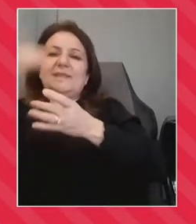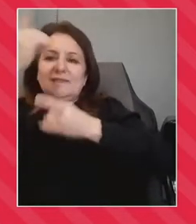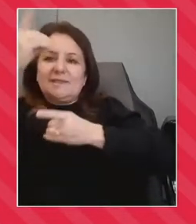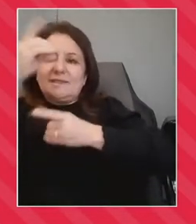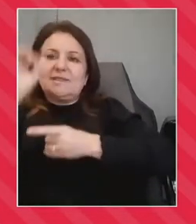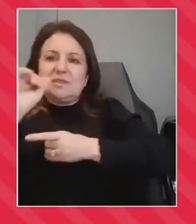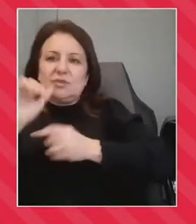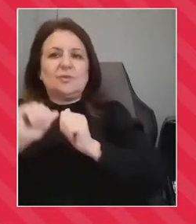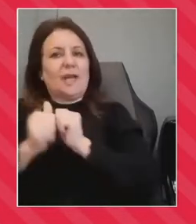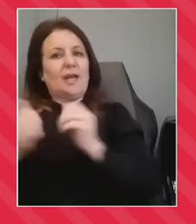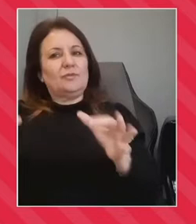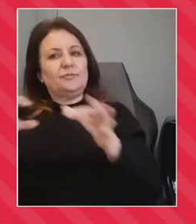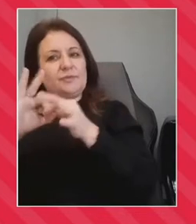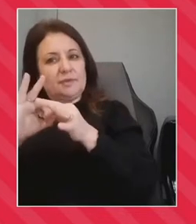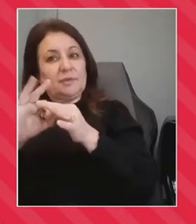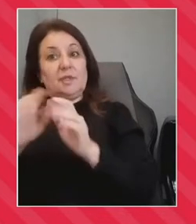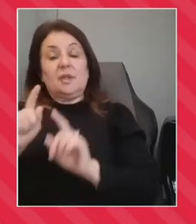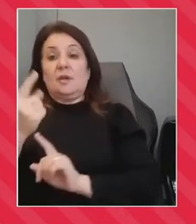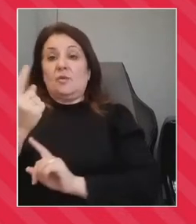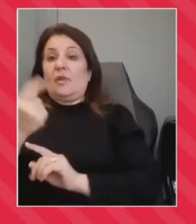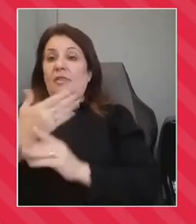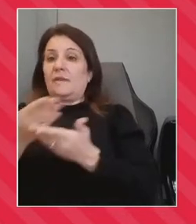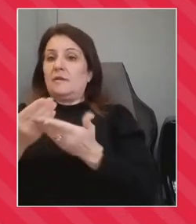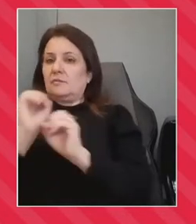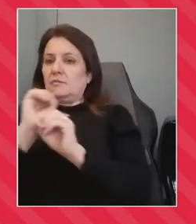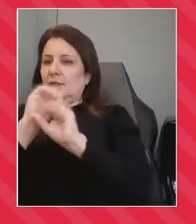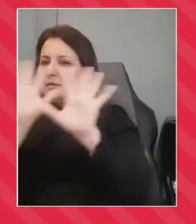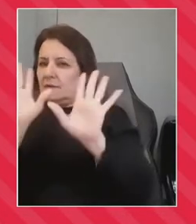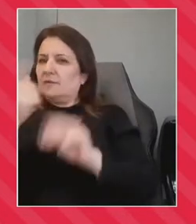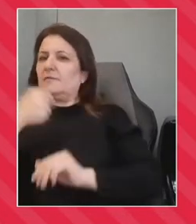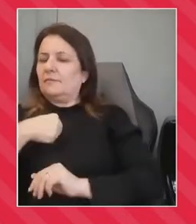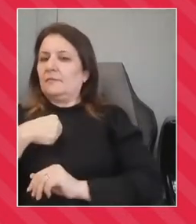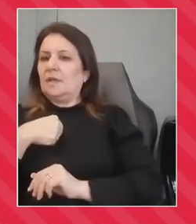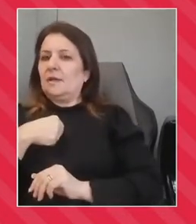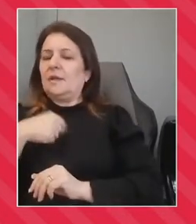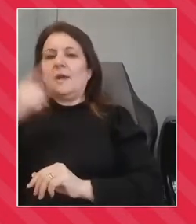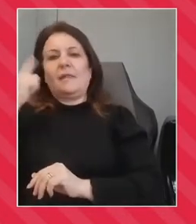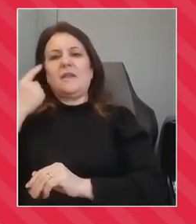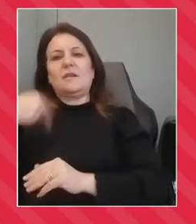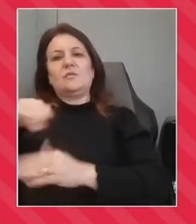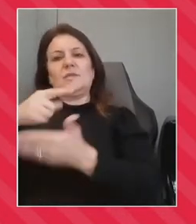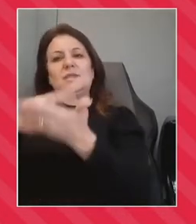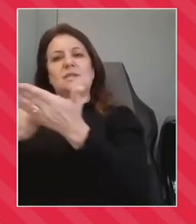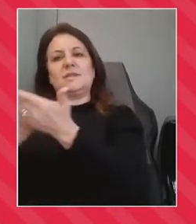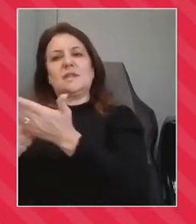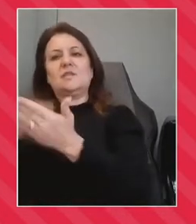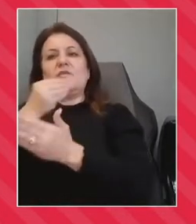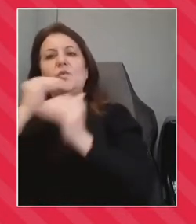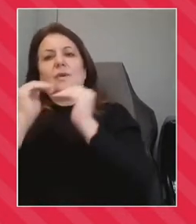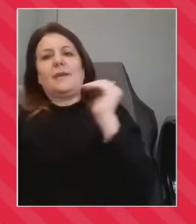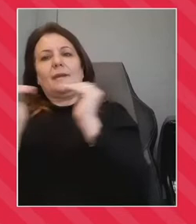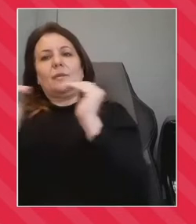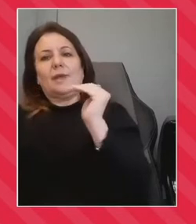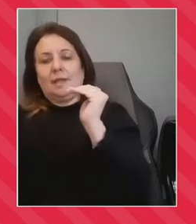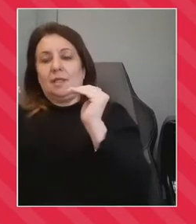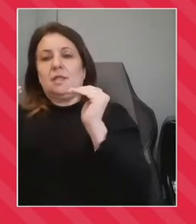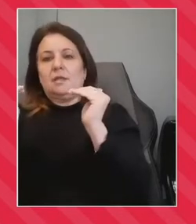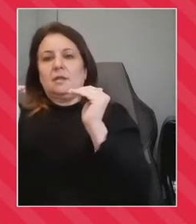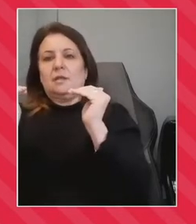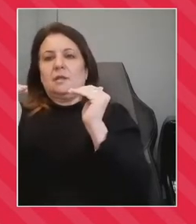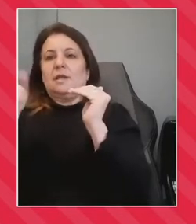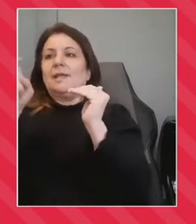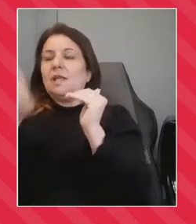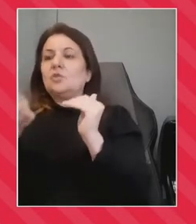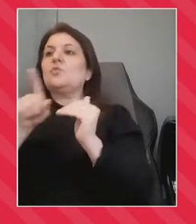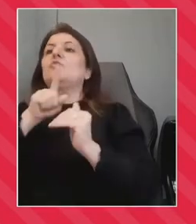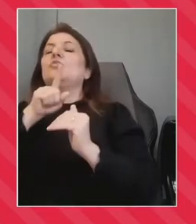that's become really clear to me is that I think in our discussions of food equity, we need to be rethinking